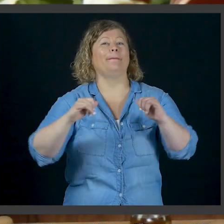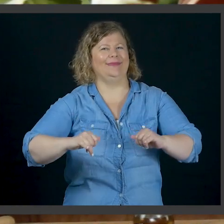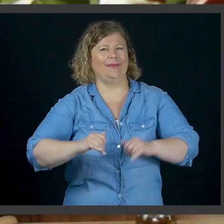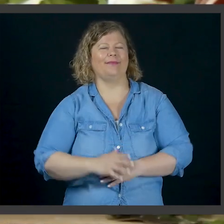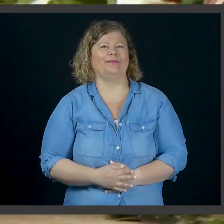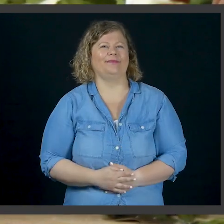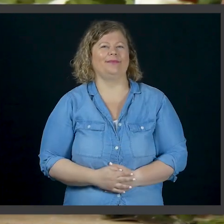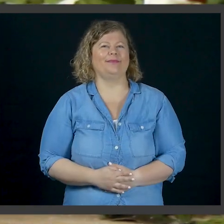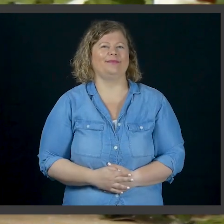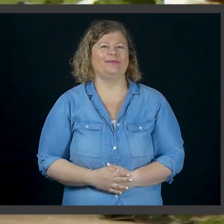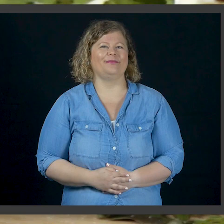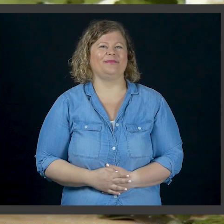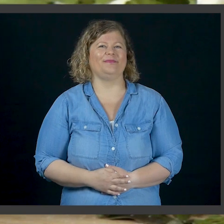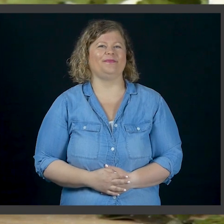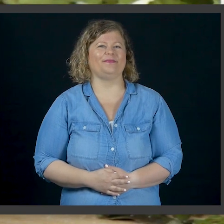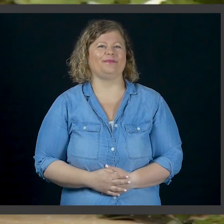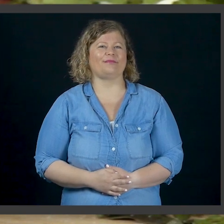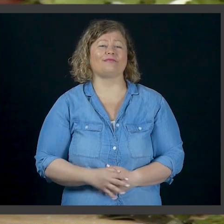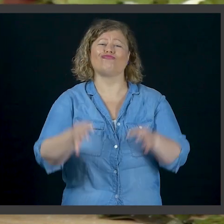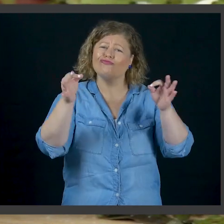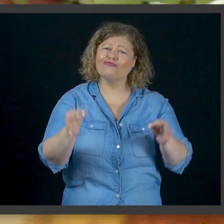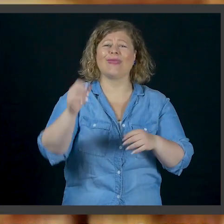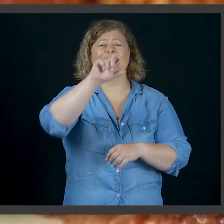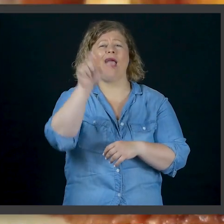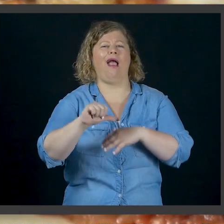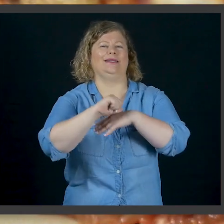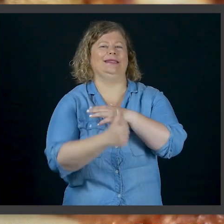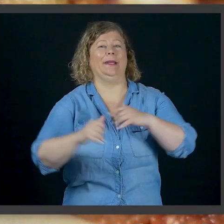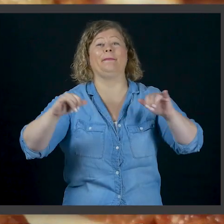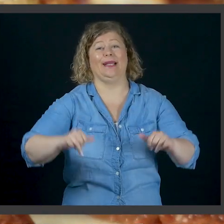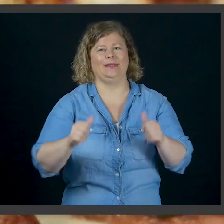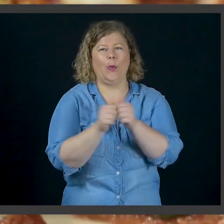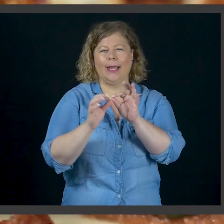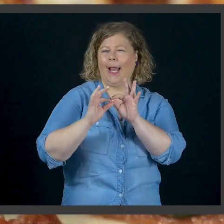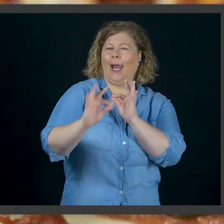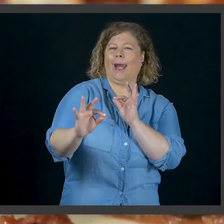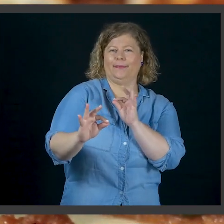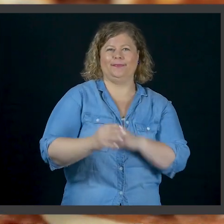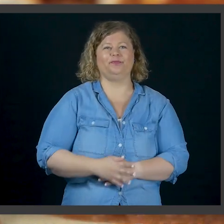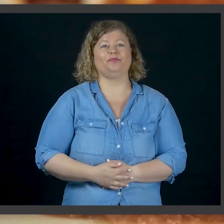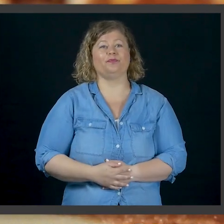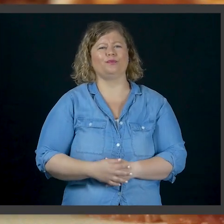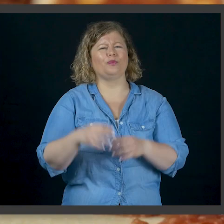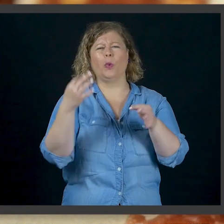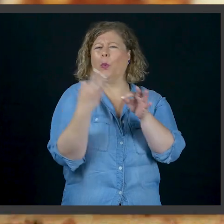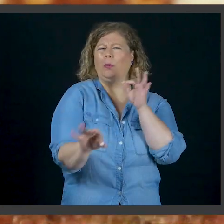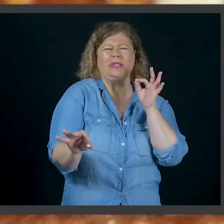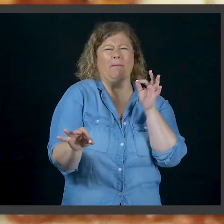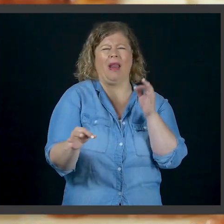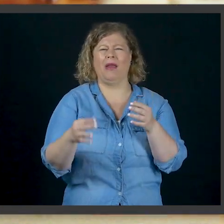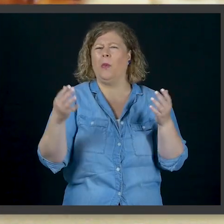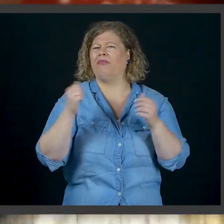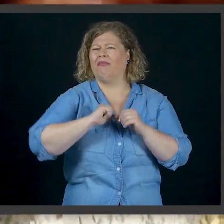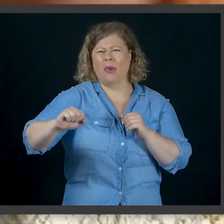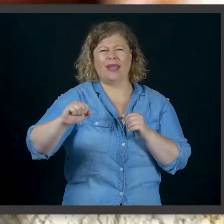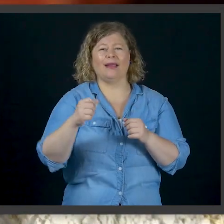for homemade pizza. Authentic Italian style pizza with a thin crust. Quick, simple,